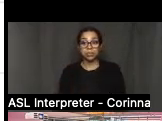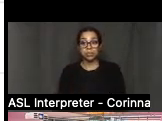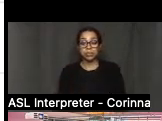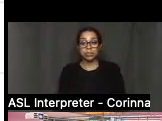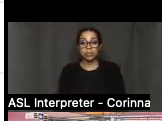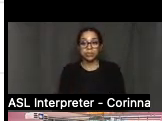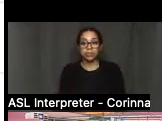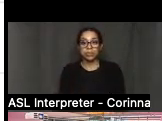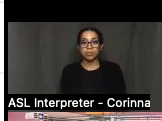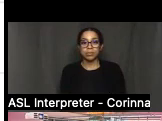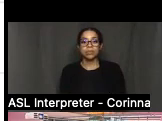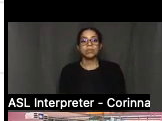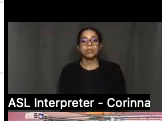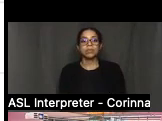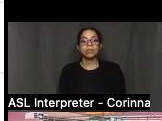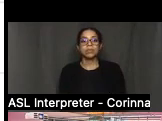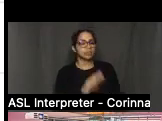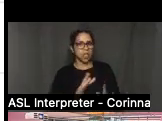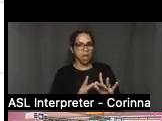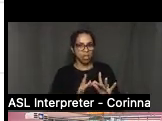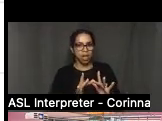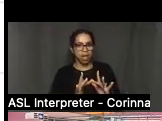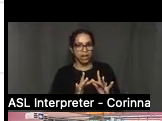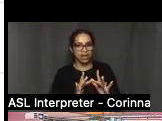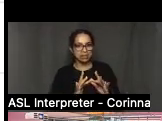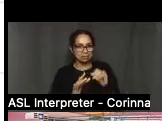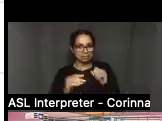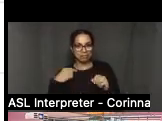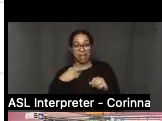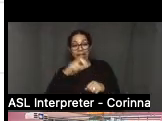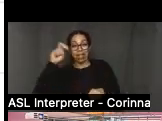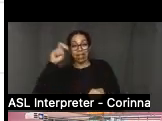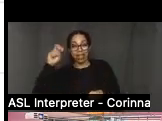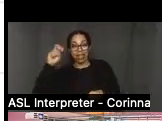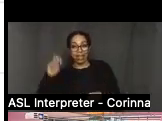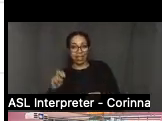We have a question from online, from the back of the room.